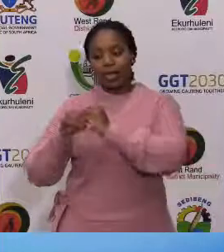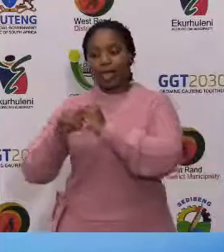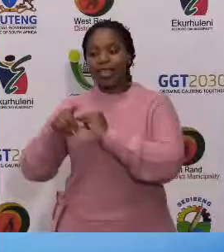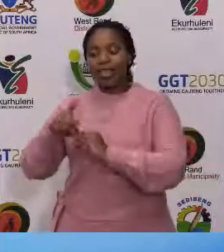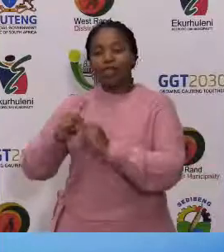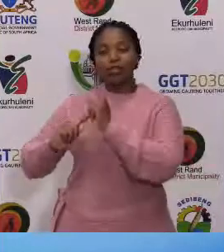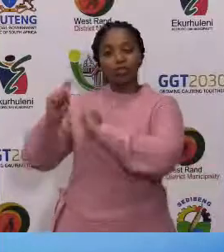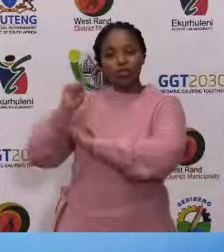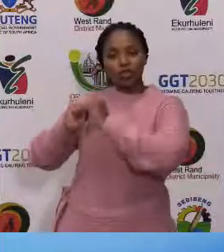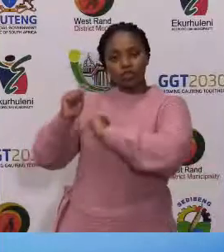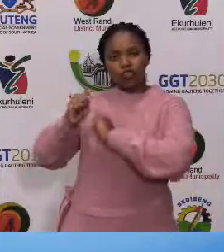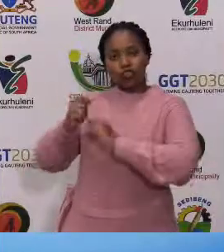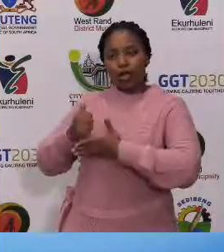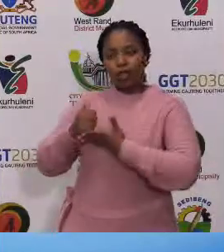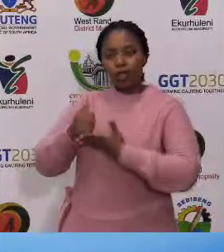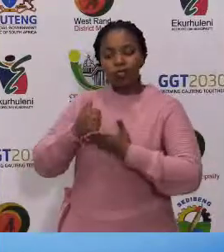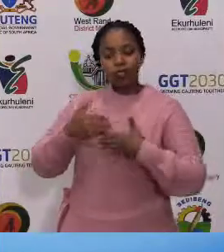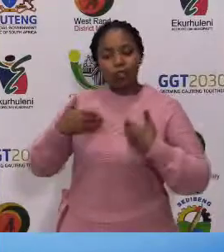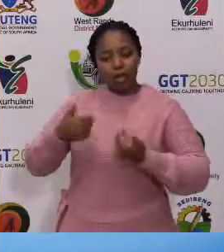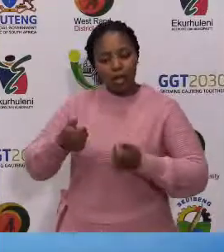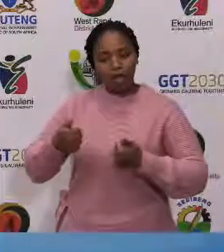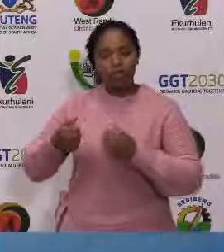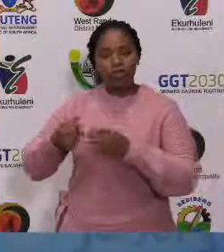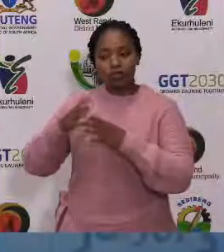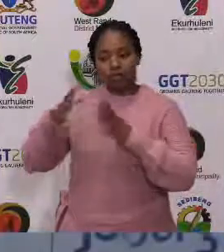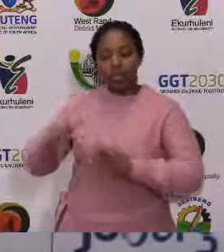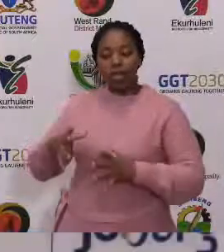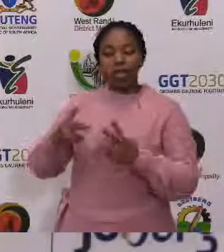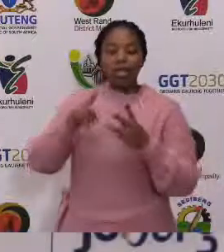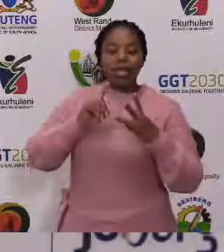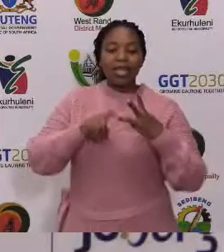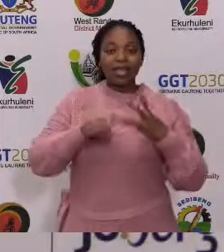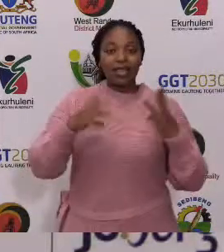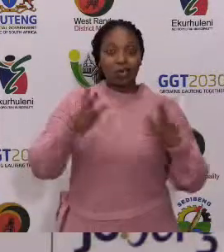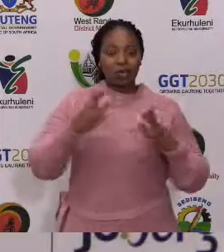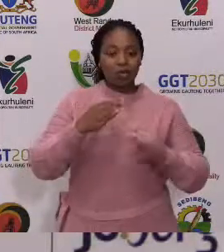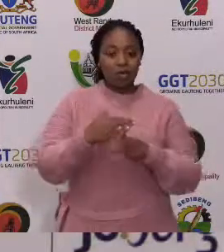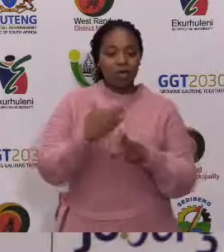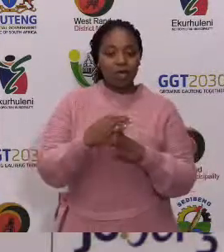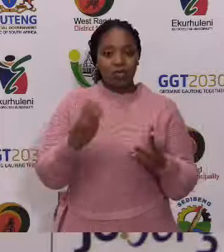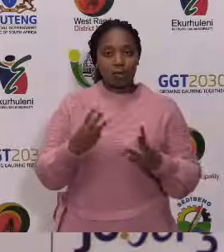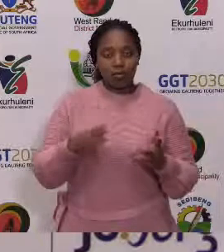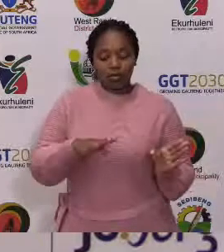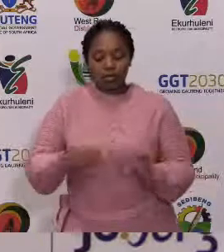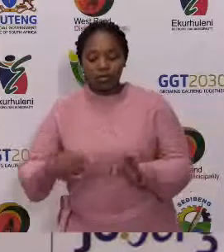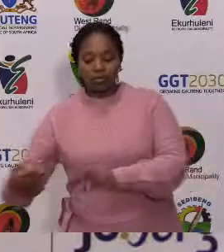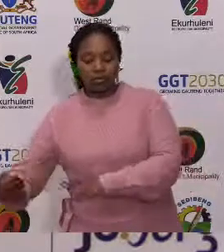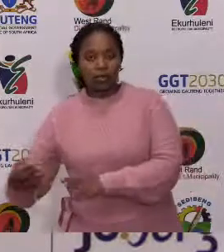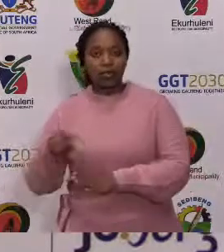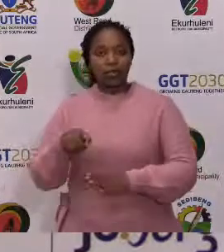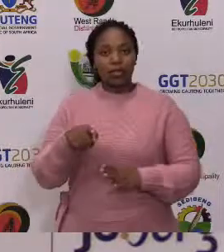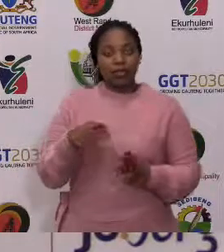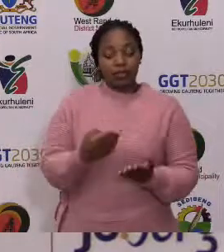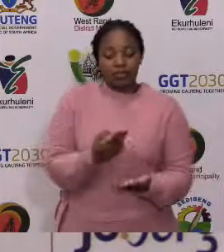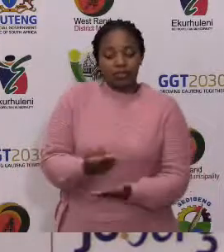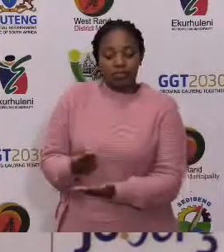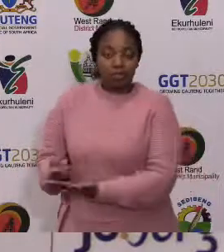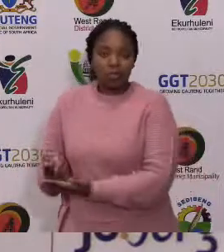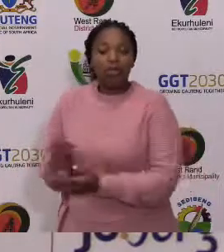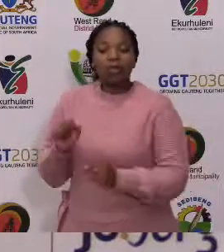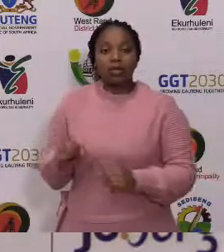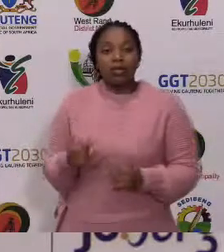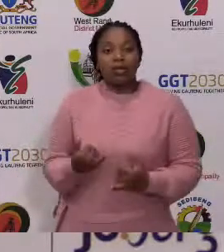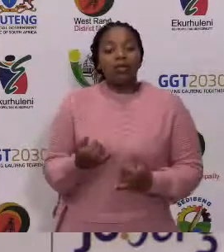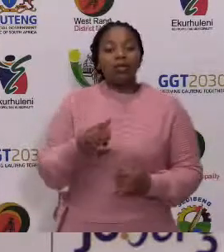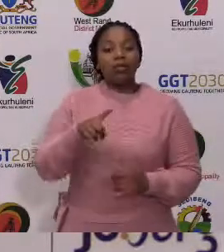practitioners in this, as well as a funeral parlors, because they also remain the vulnerable population. And as I said, we've got just